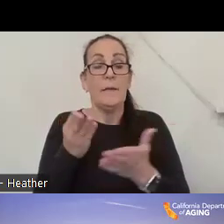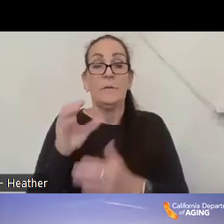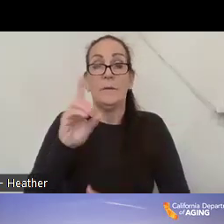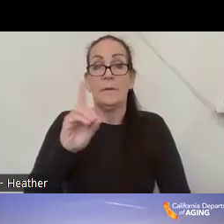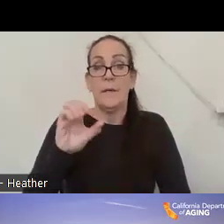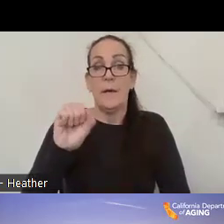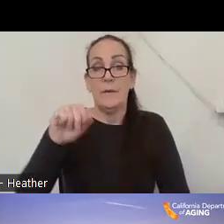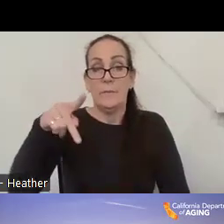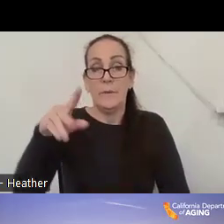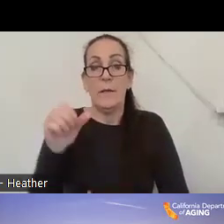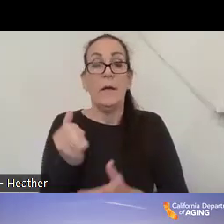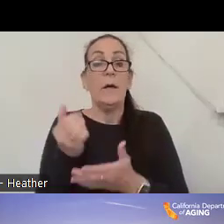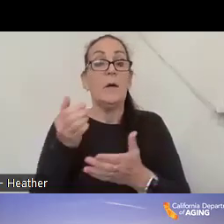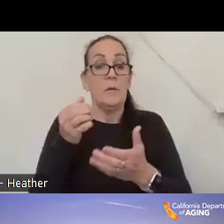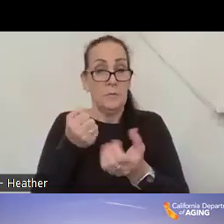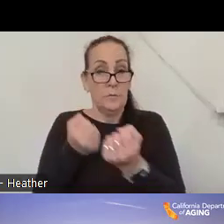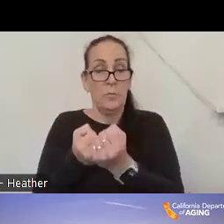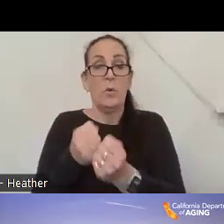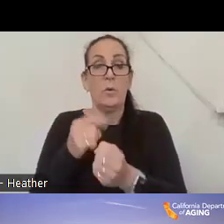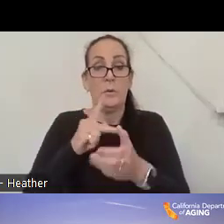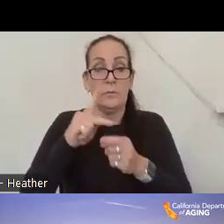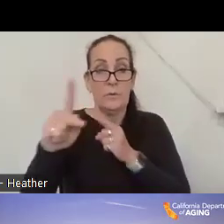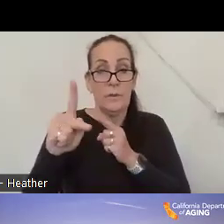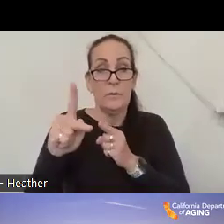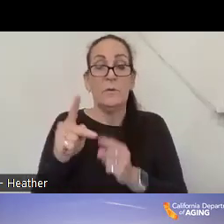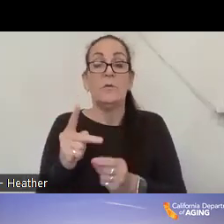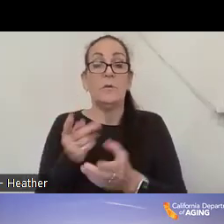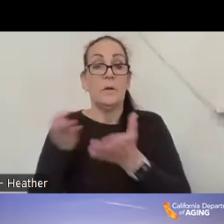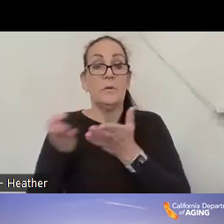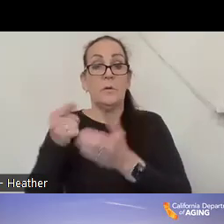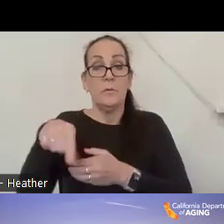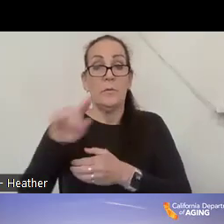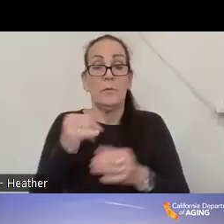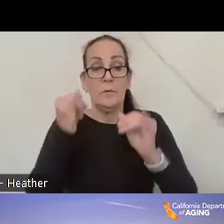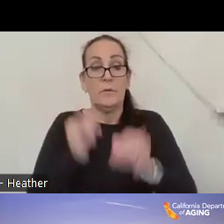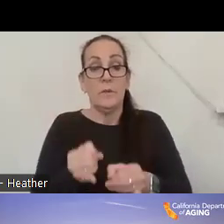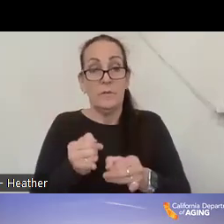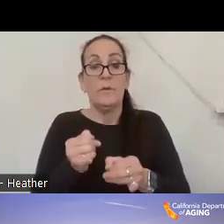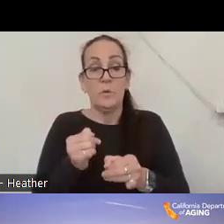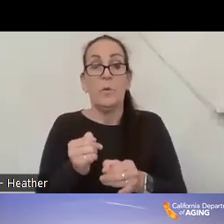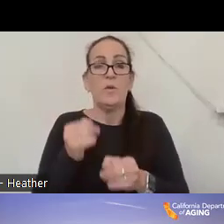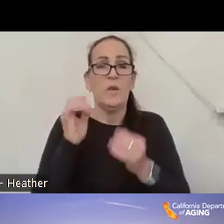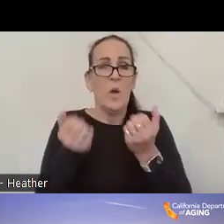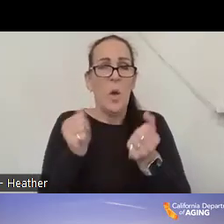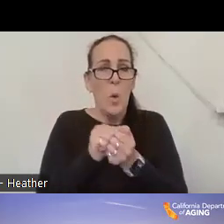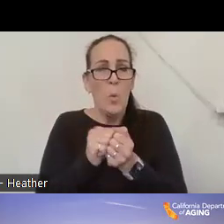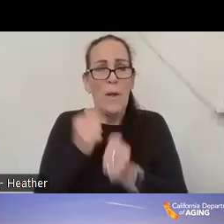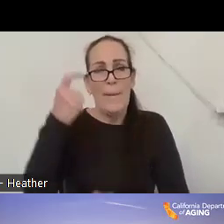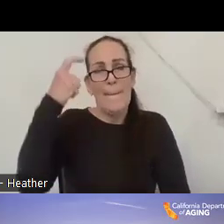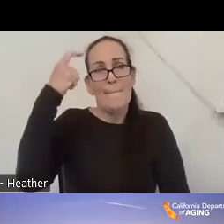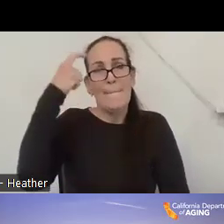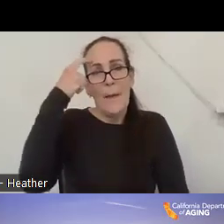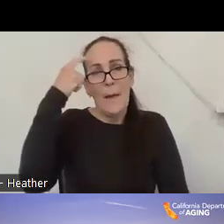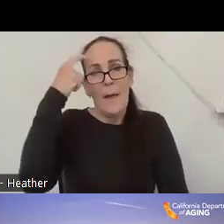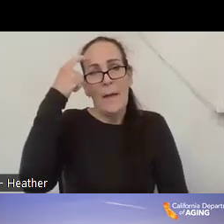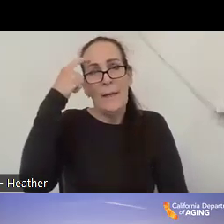serve individuals with intellectual and developmental disabilities who are aging. So the intersection of those who are